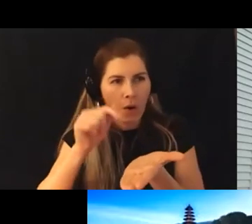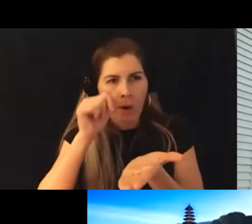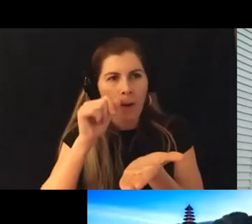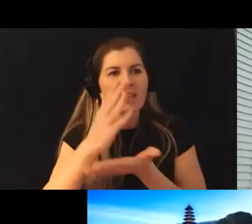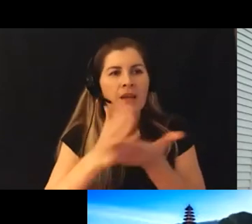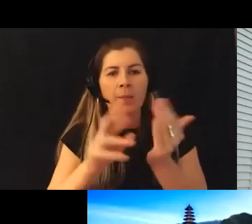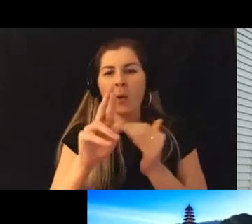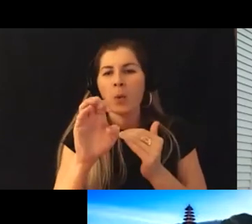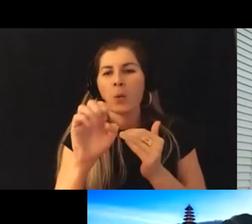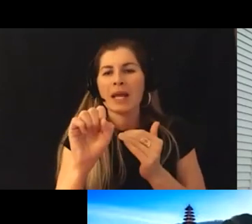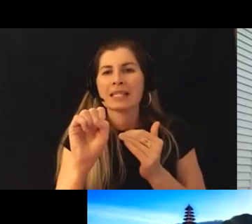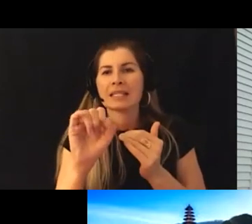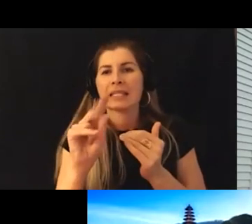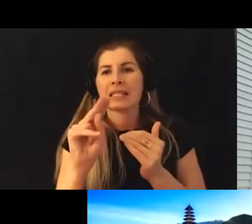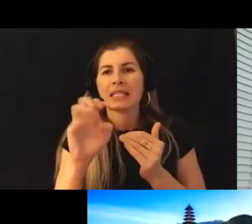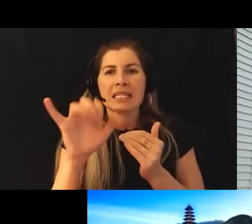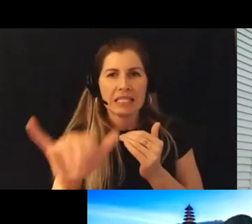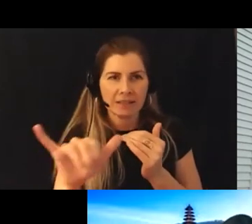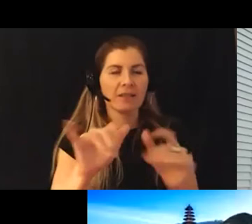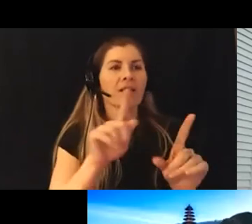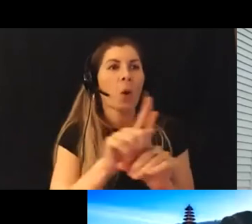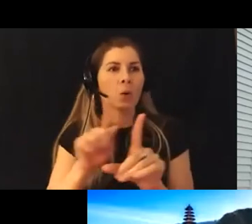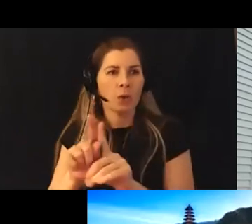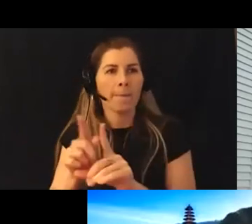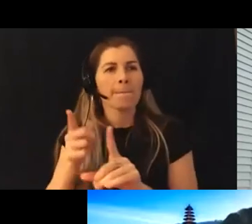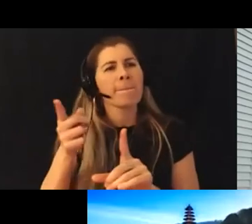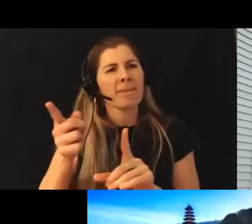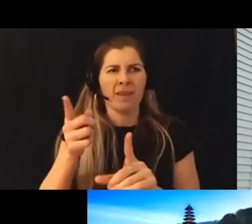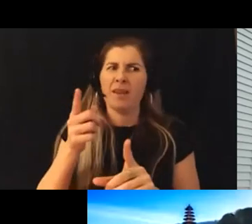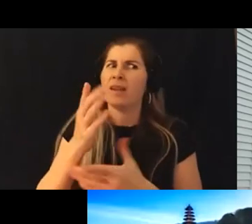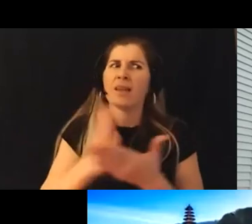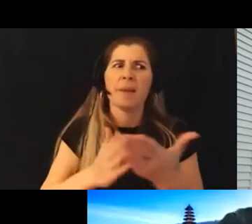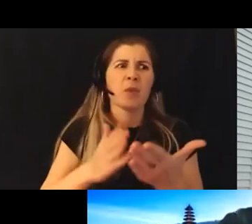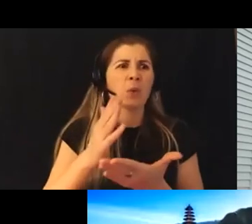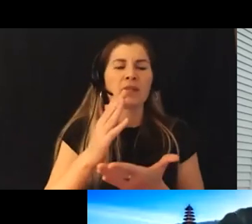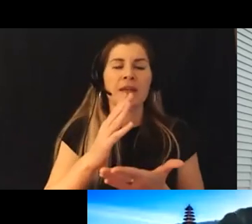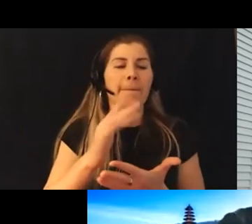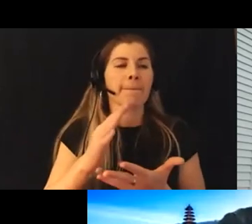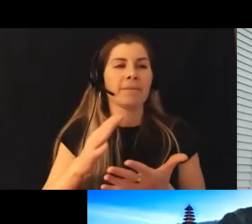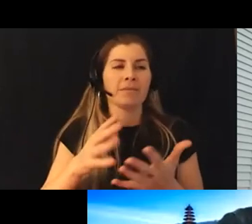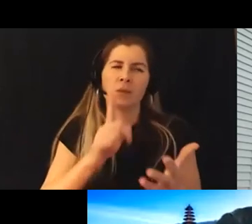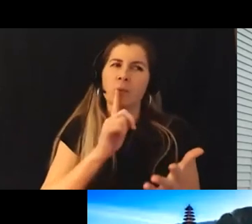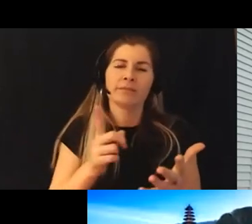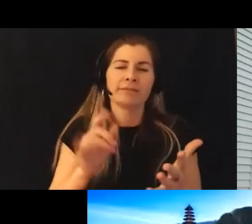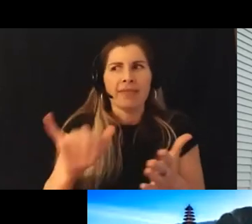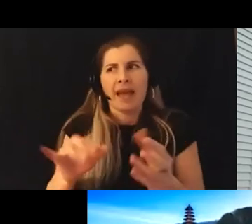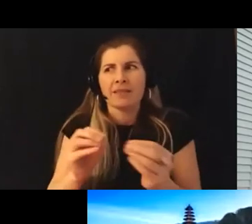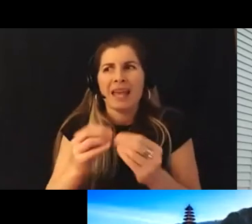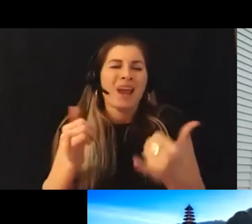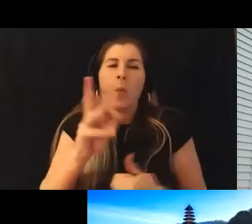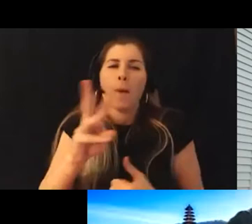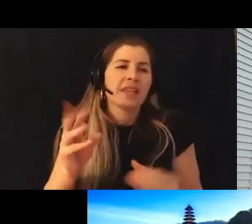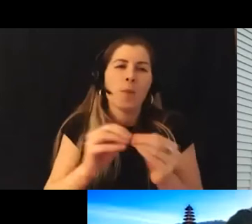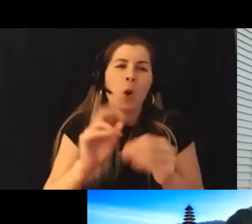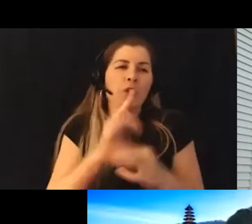application at the Maryland State Arts Council has changed significantly to be what I would say is just much more user-friendly. I'm a government employee